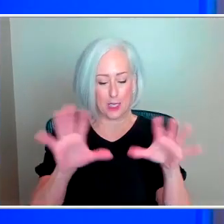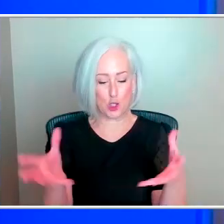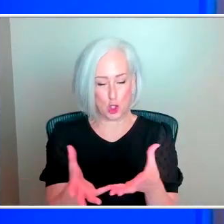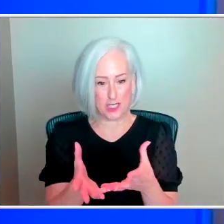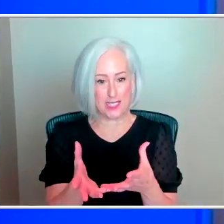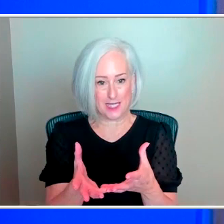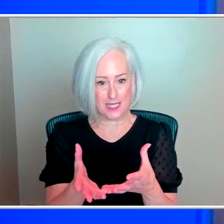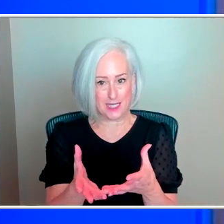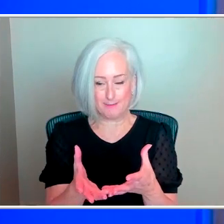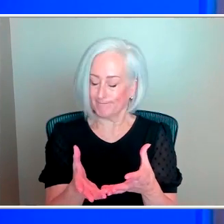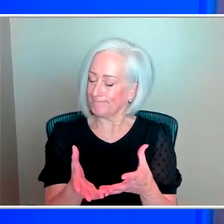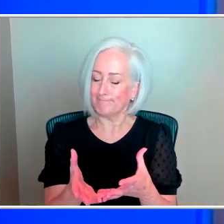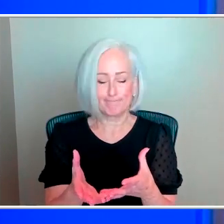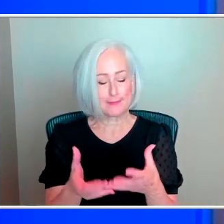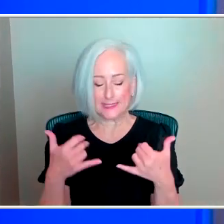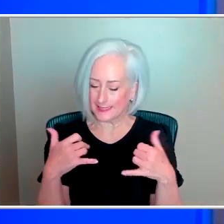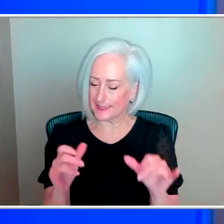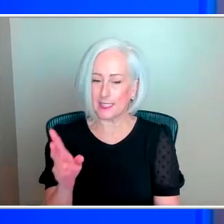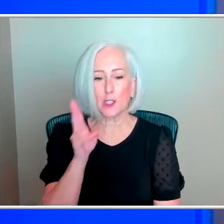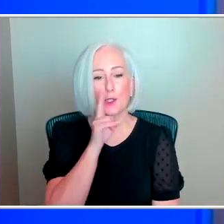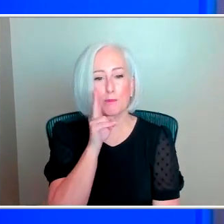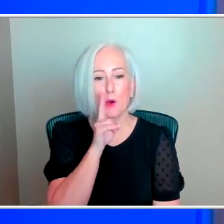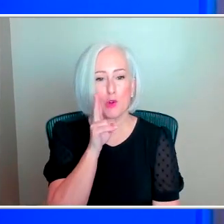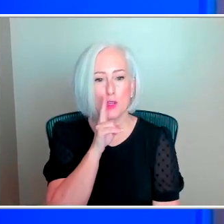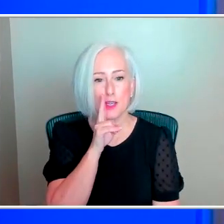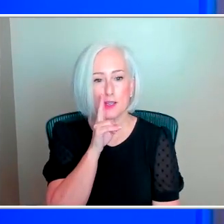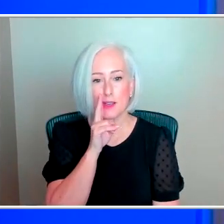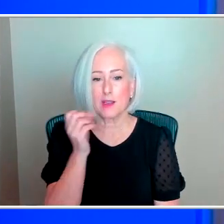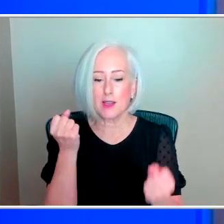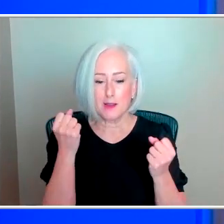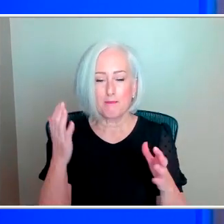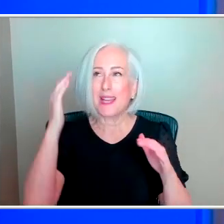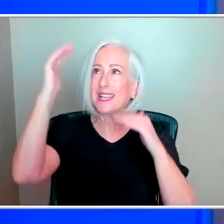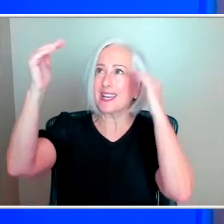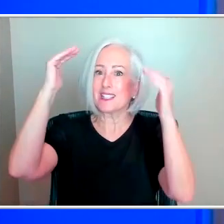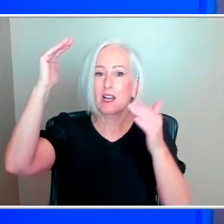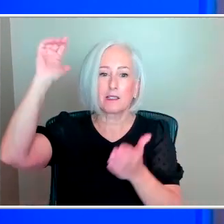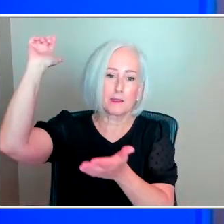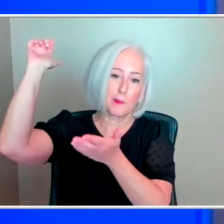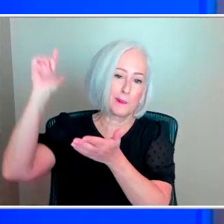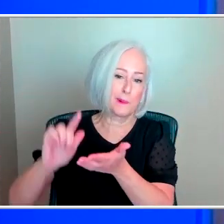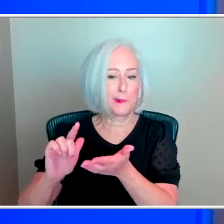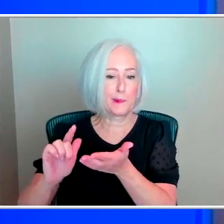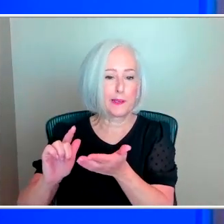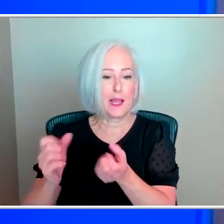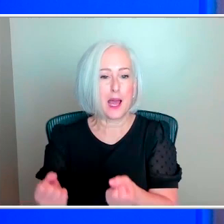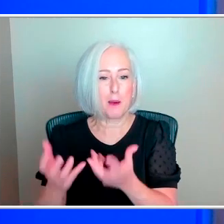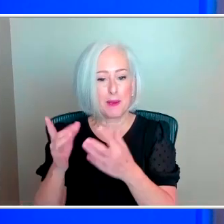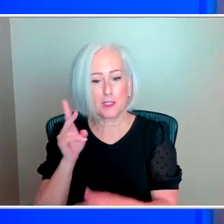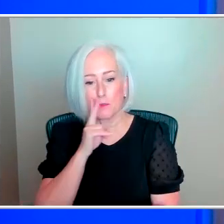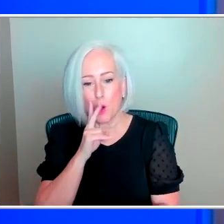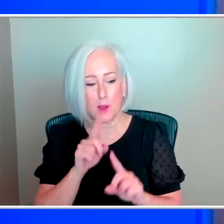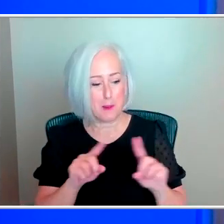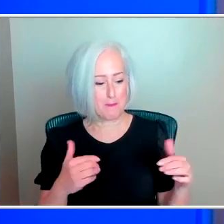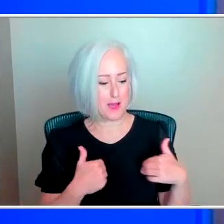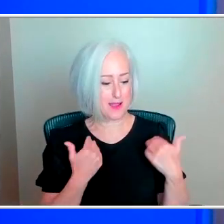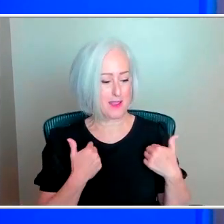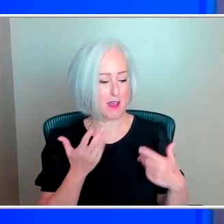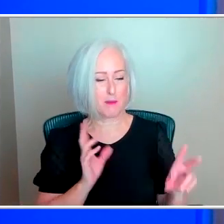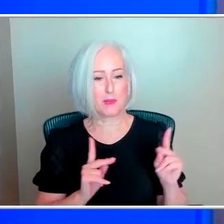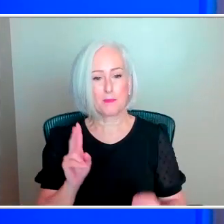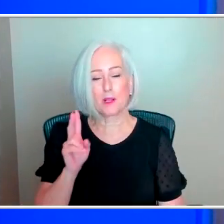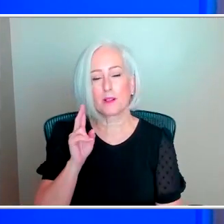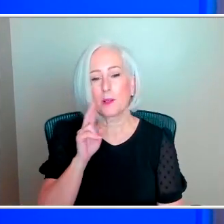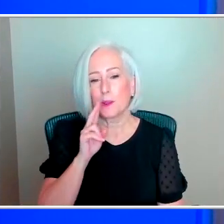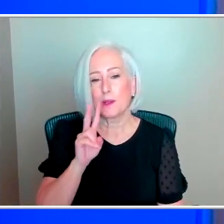smoking. And although adults have dropped to the lowest in a long time, now the younger folks are vaping and